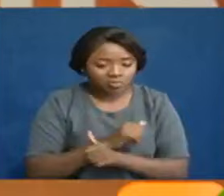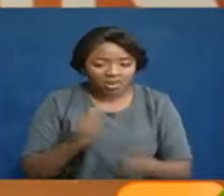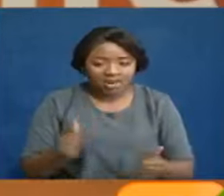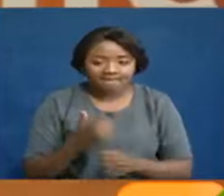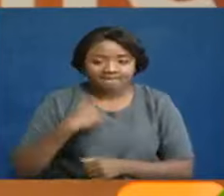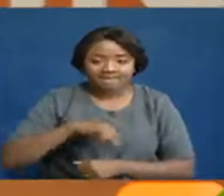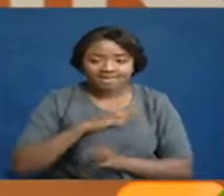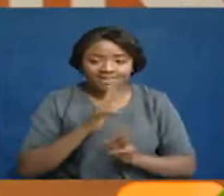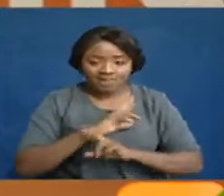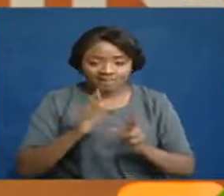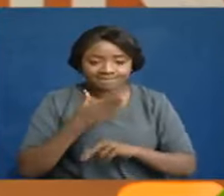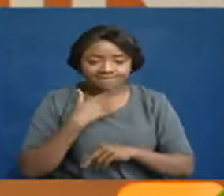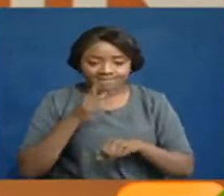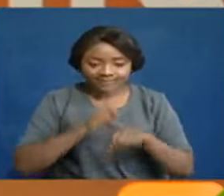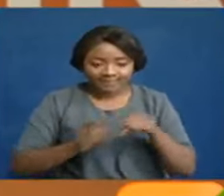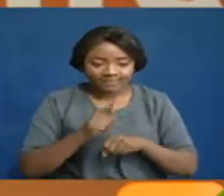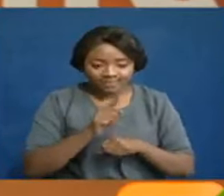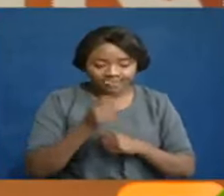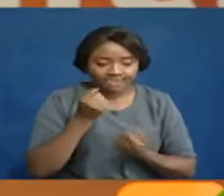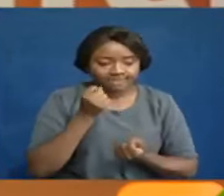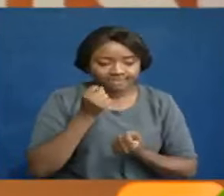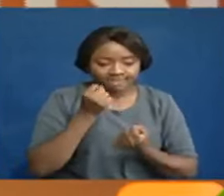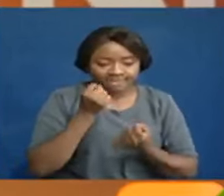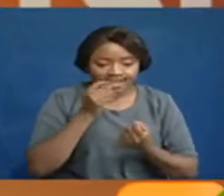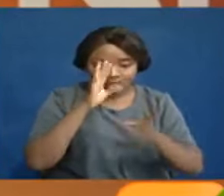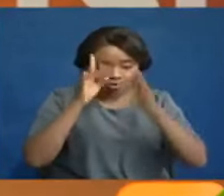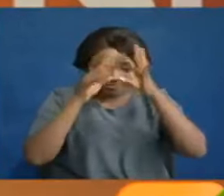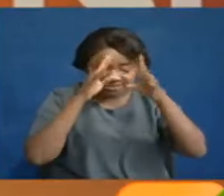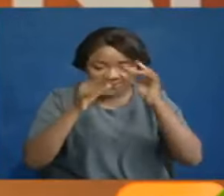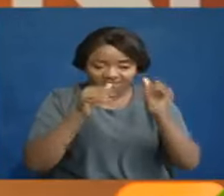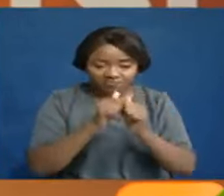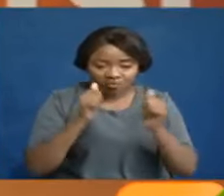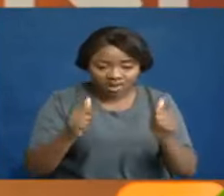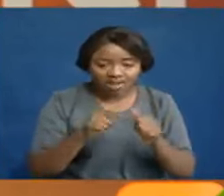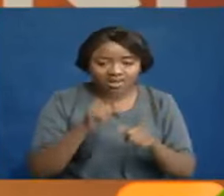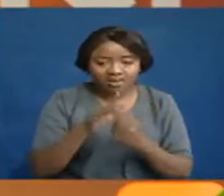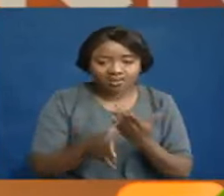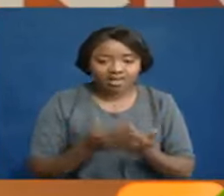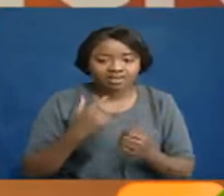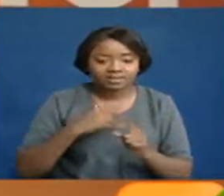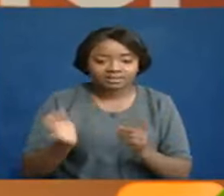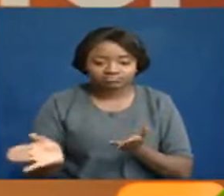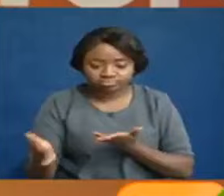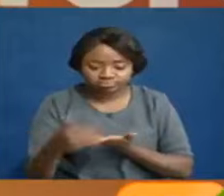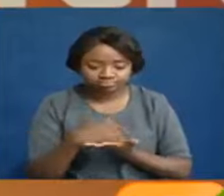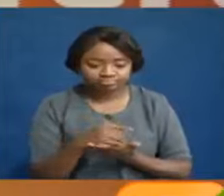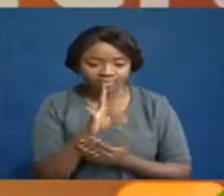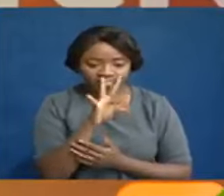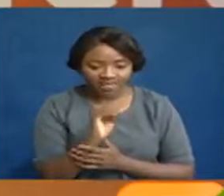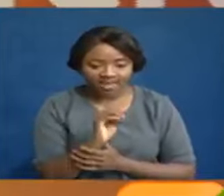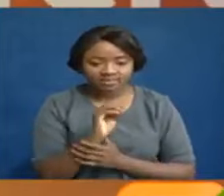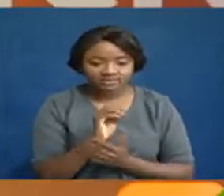use an innovative blended structure. And we hope that that will mobilize 13 billion shillings of